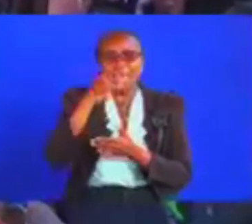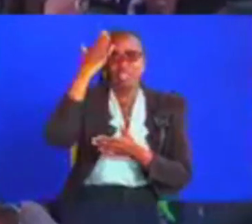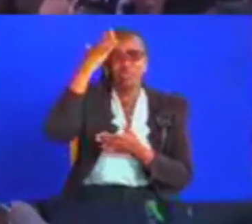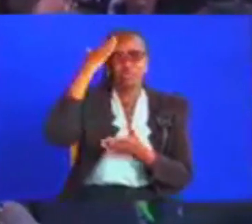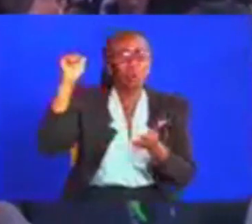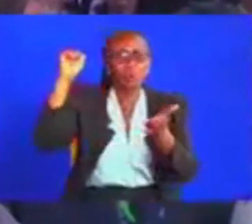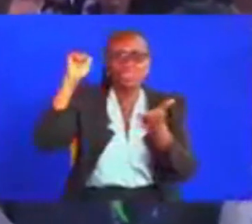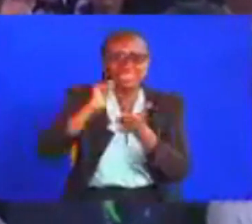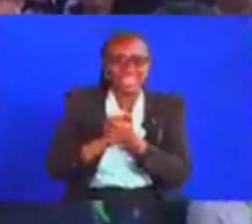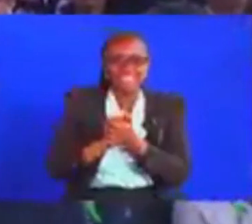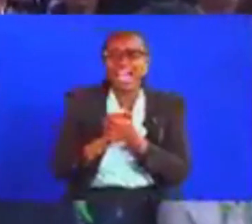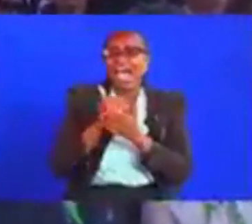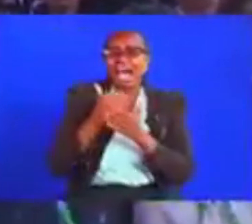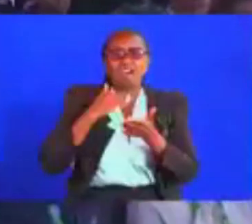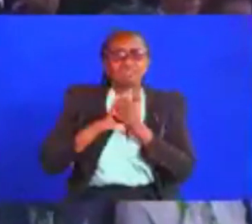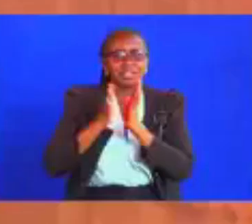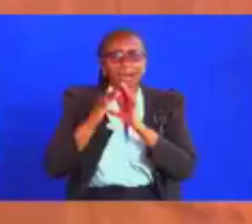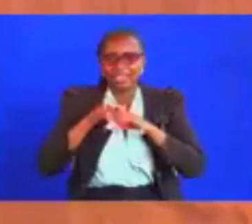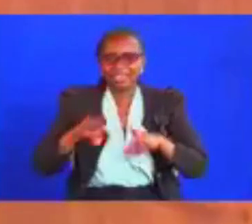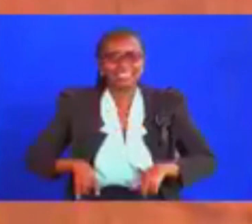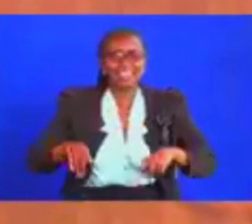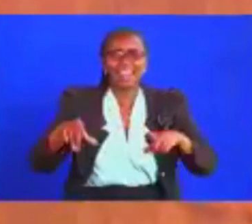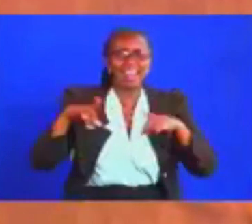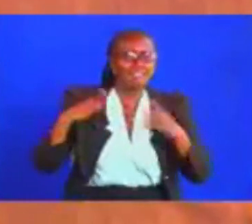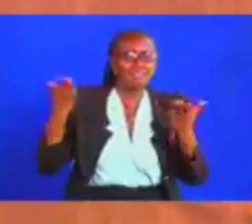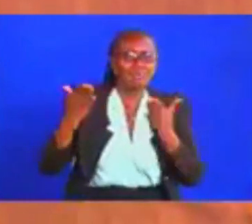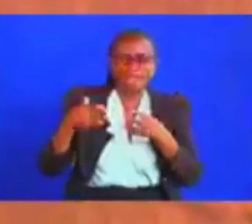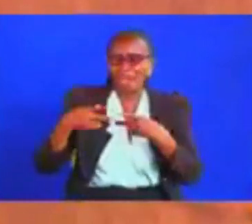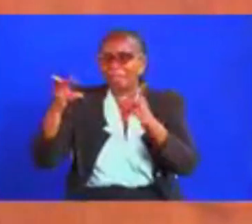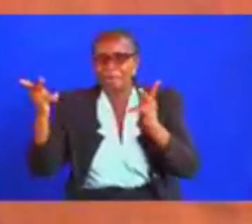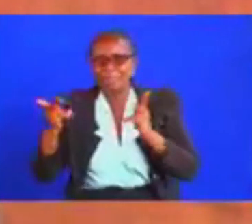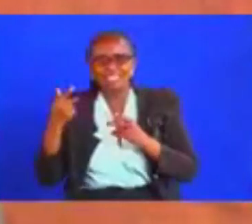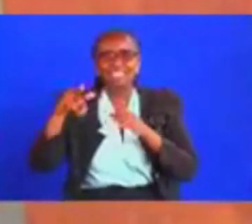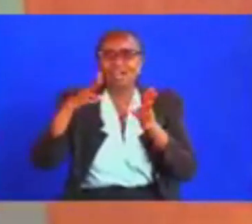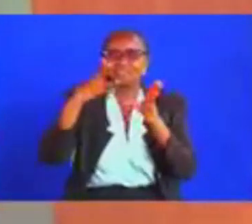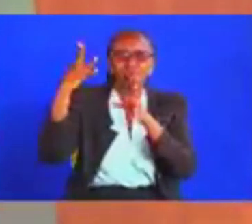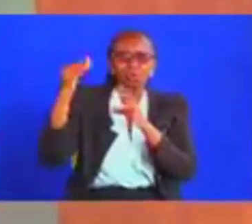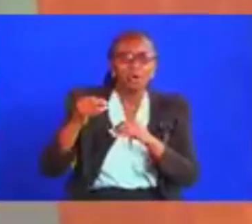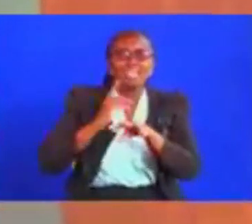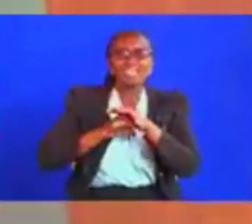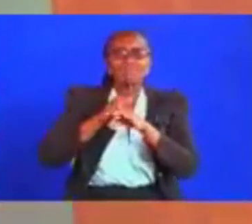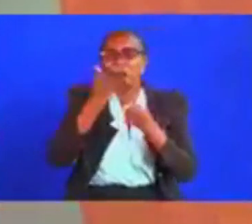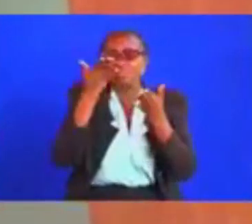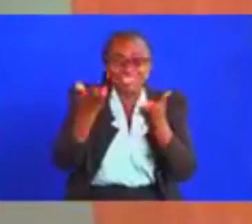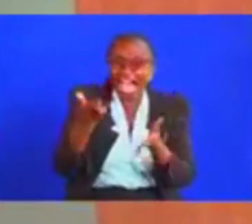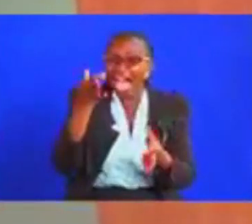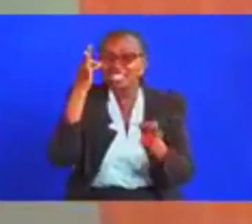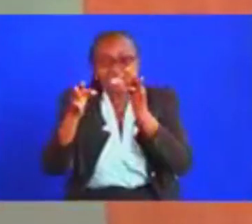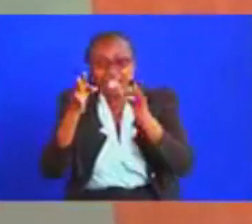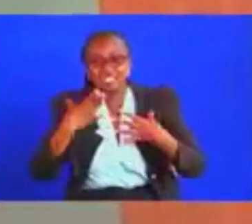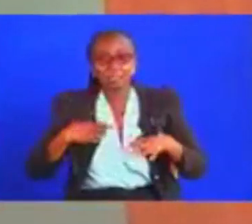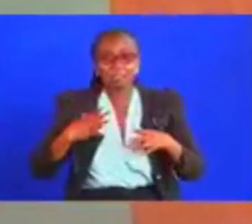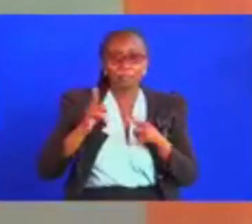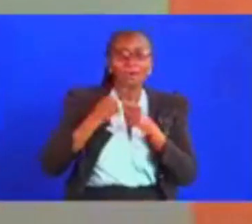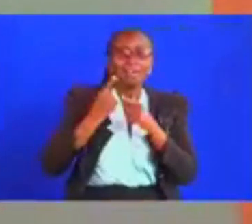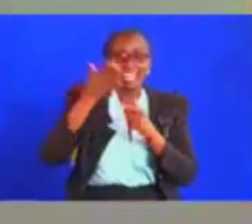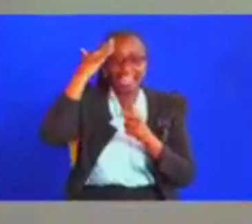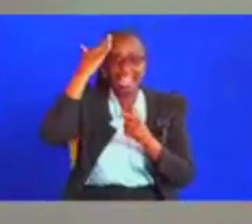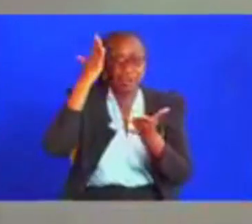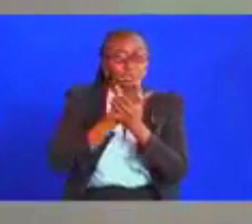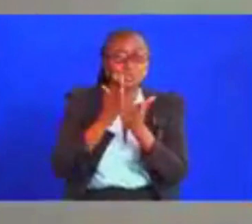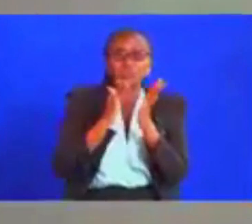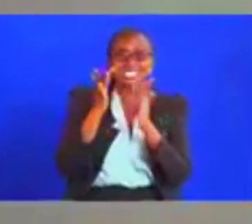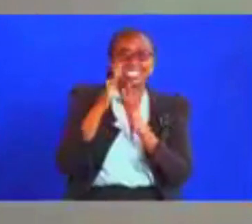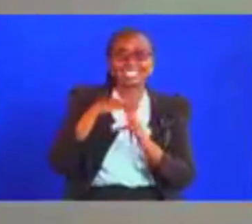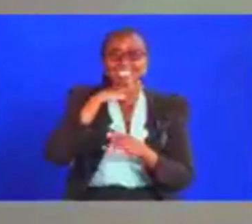been in a life of decadence and whatever it is. Once you are there concluding, I know that Jesus died, but